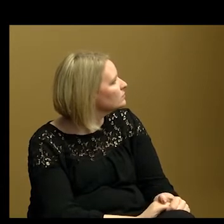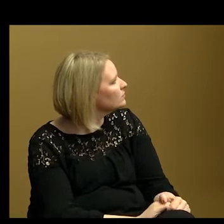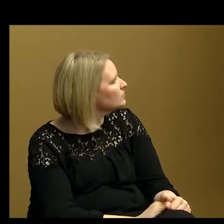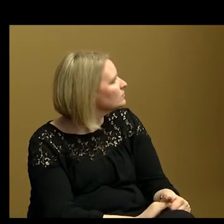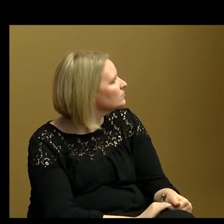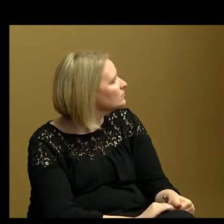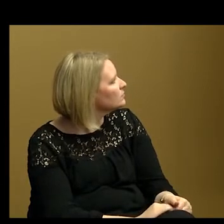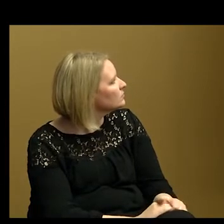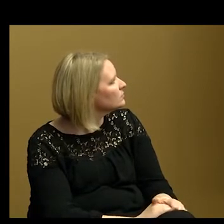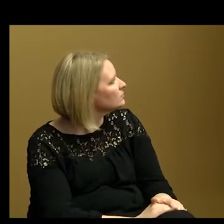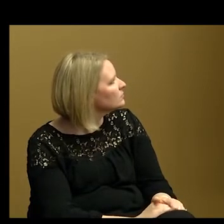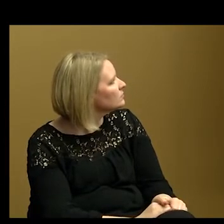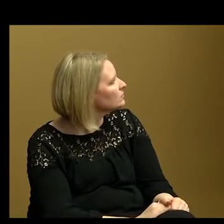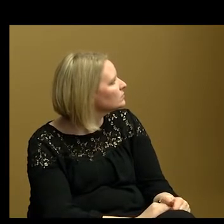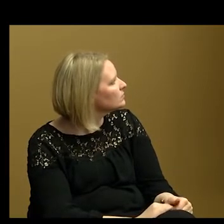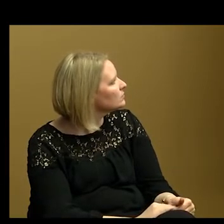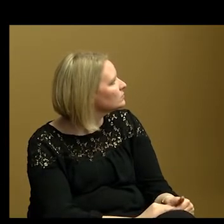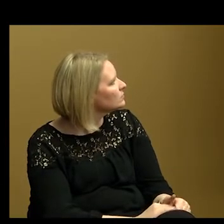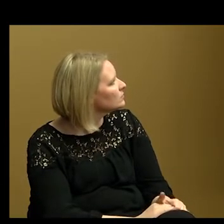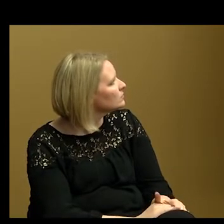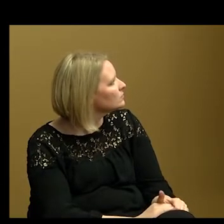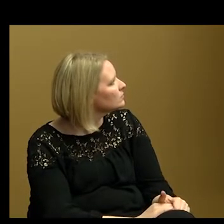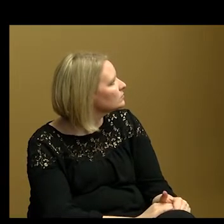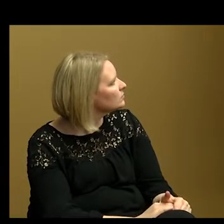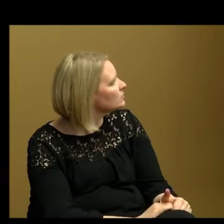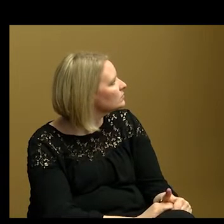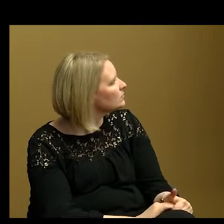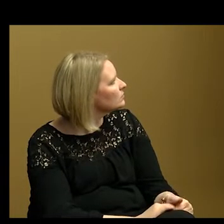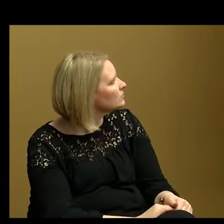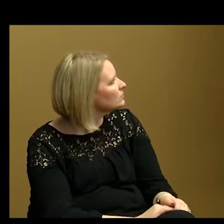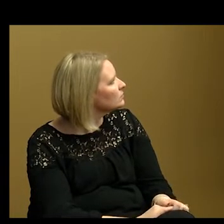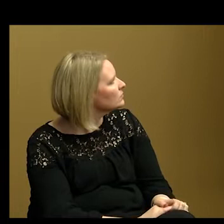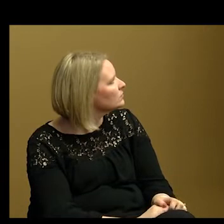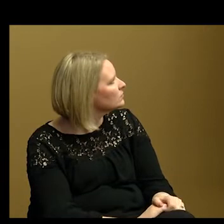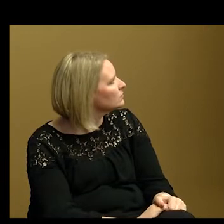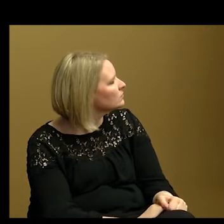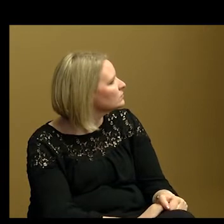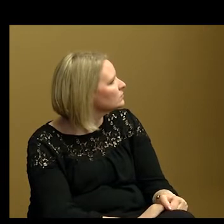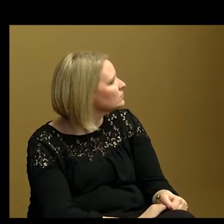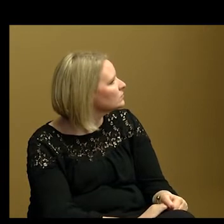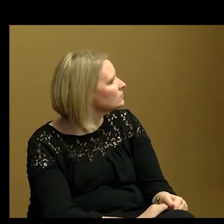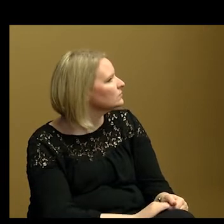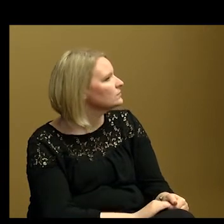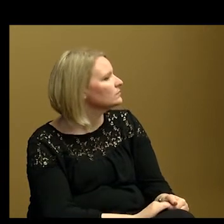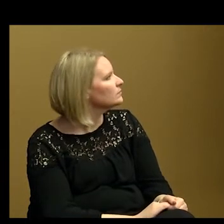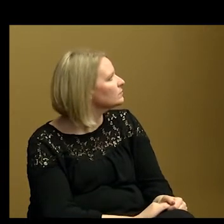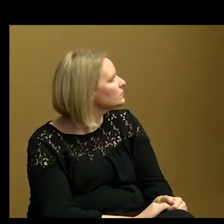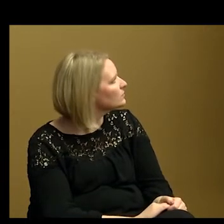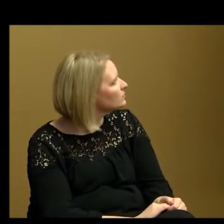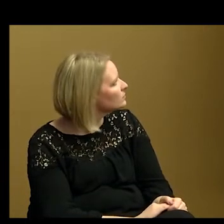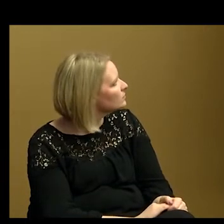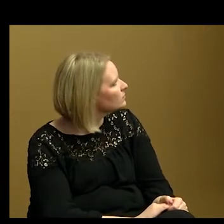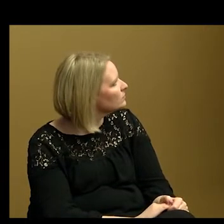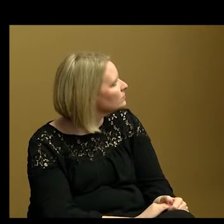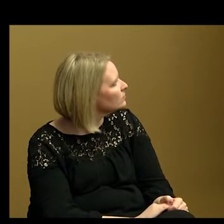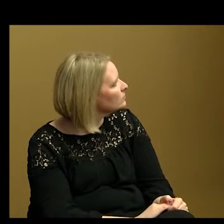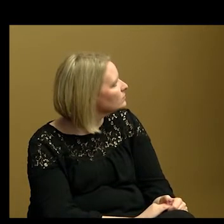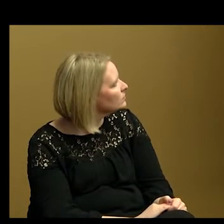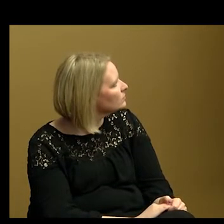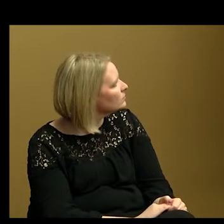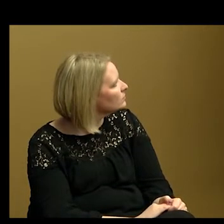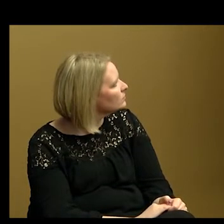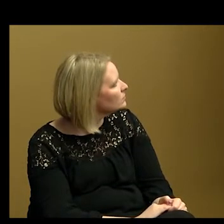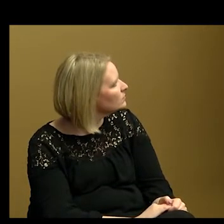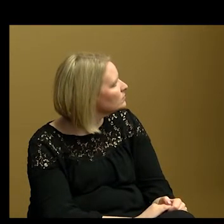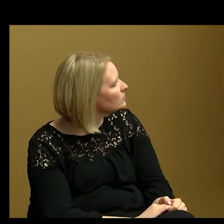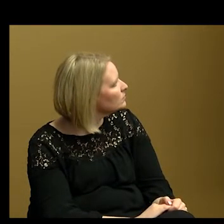something for him. He uses various gestures and sounds like pointing, shaking his head, tugging at